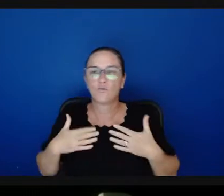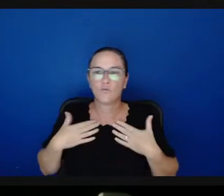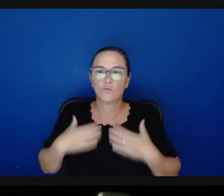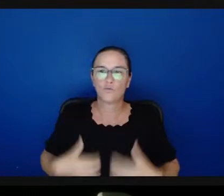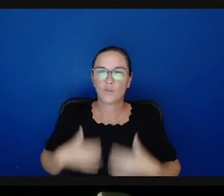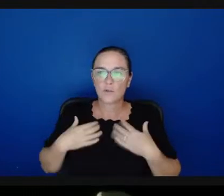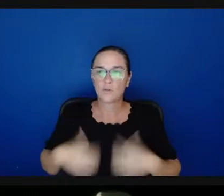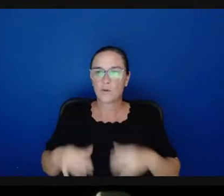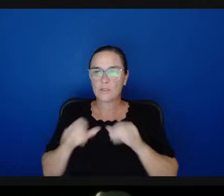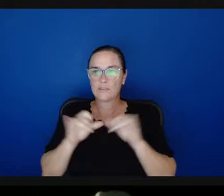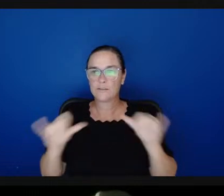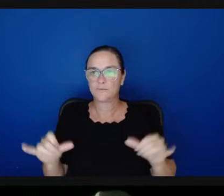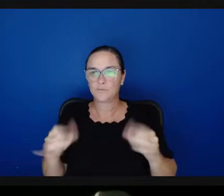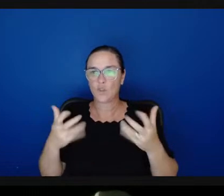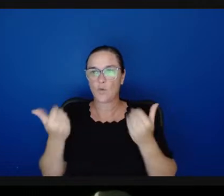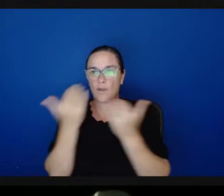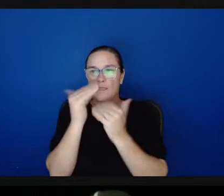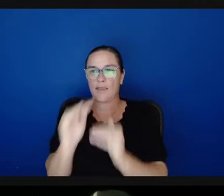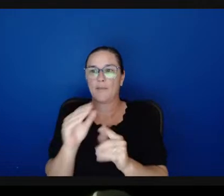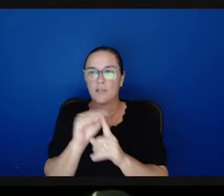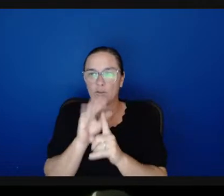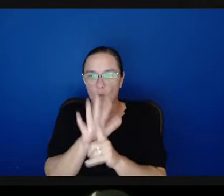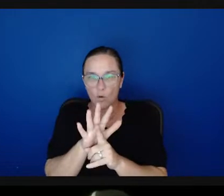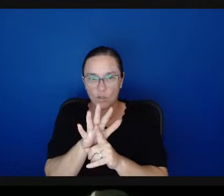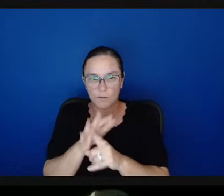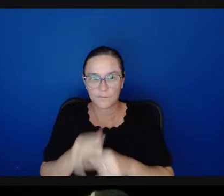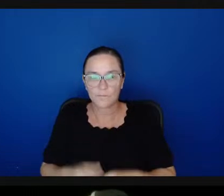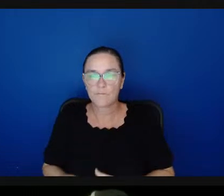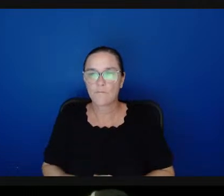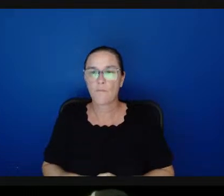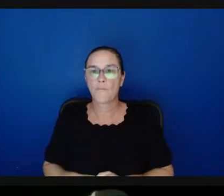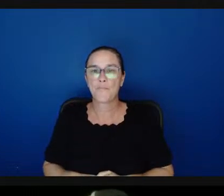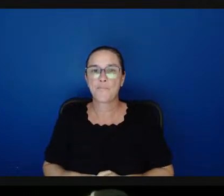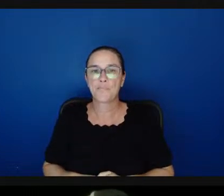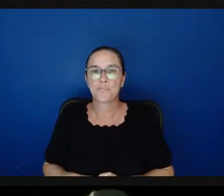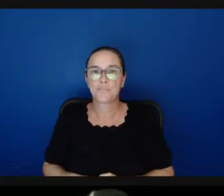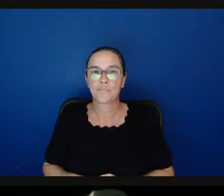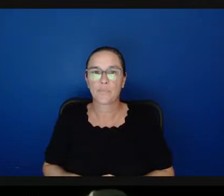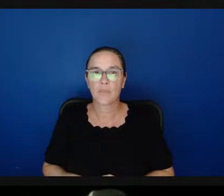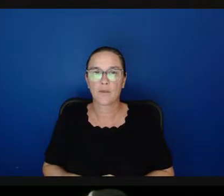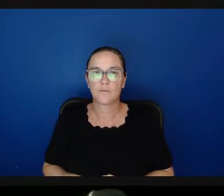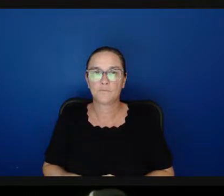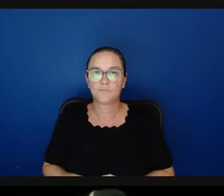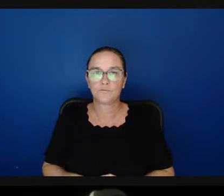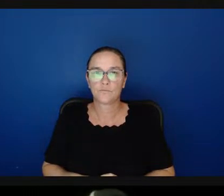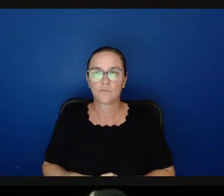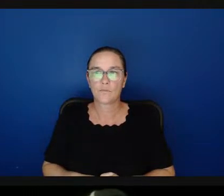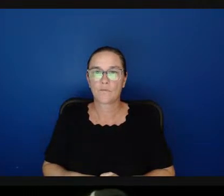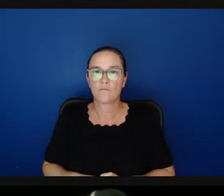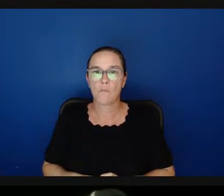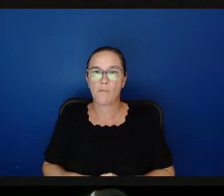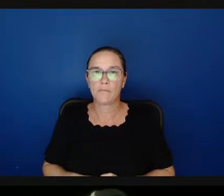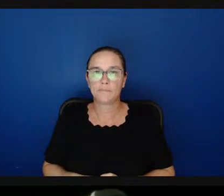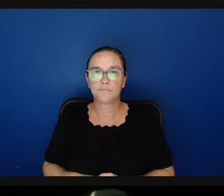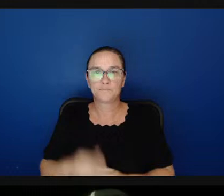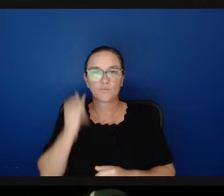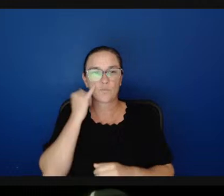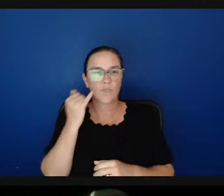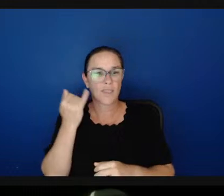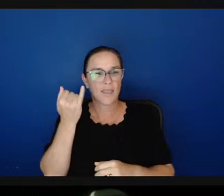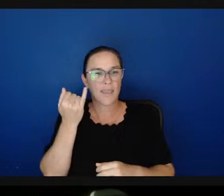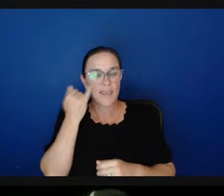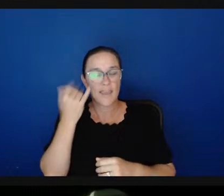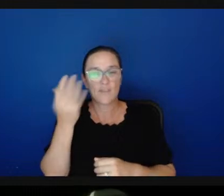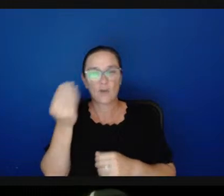Limiting exposure as best way to avoid being impacted. So if you're out working in an area that has this